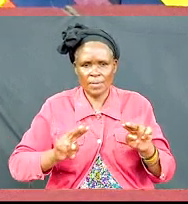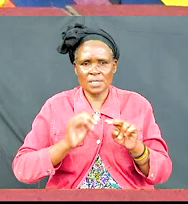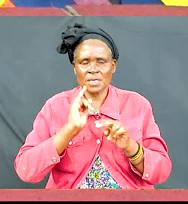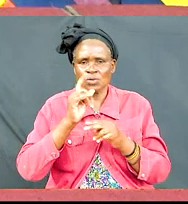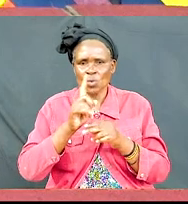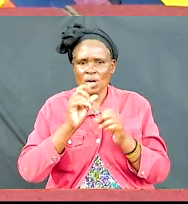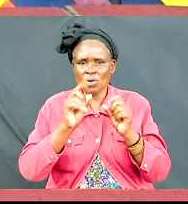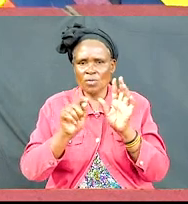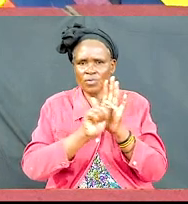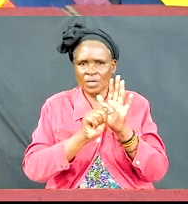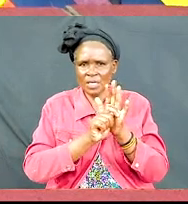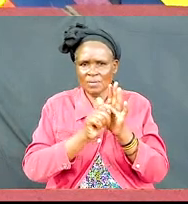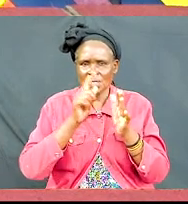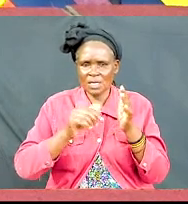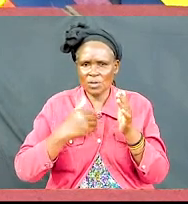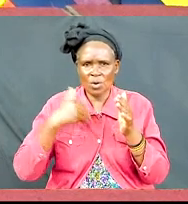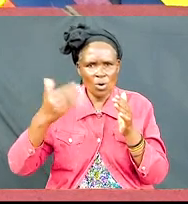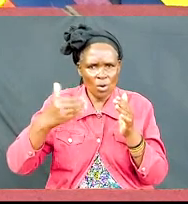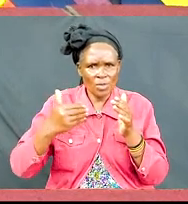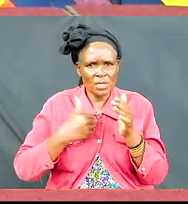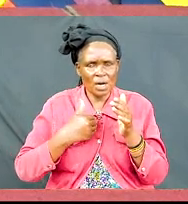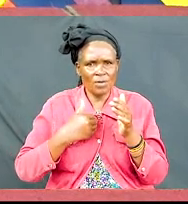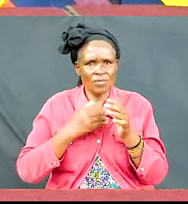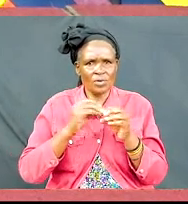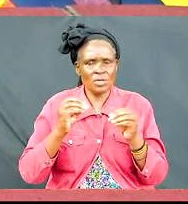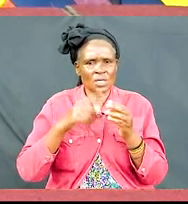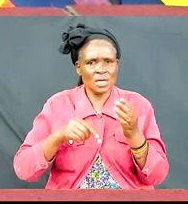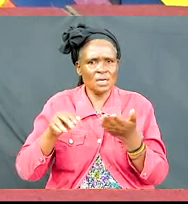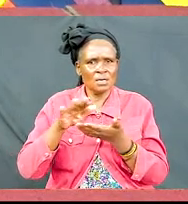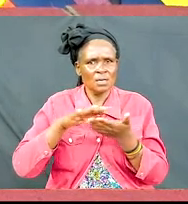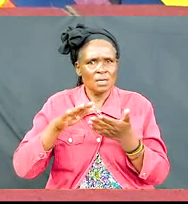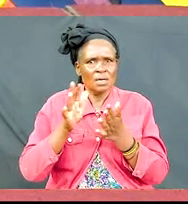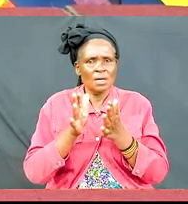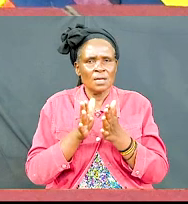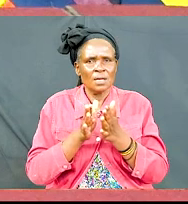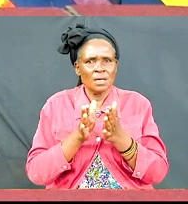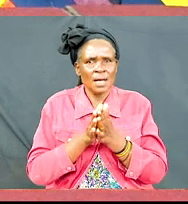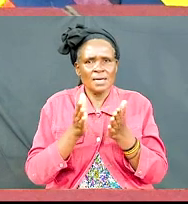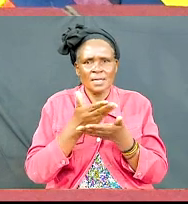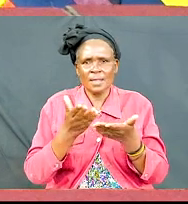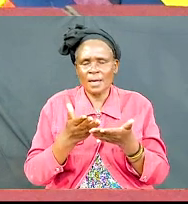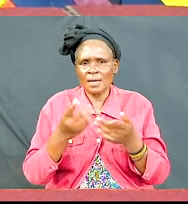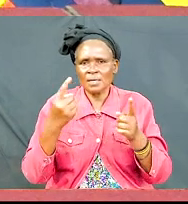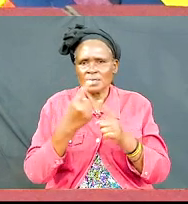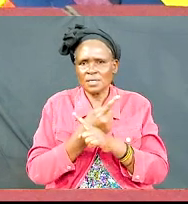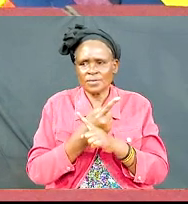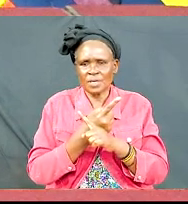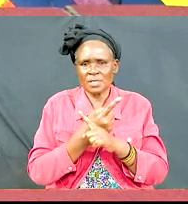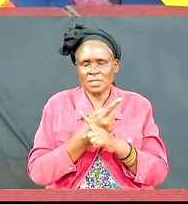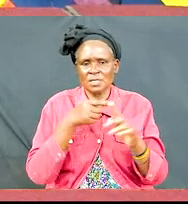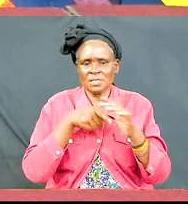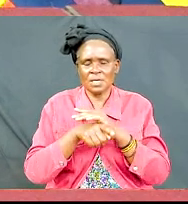terms which more often than not is translated, and there is an agreement that in